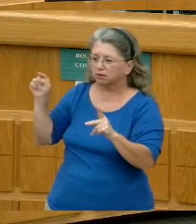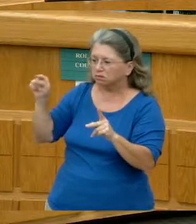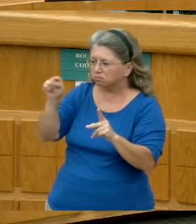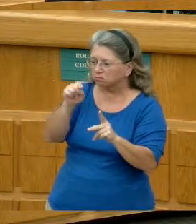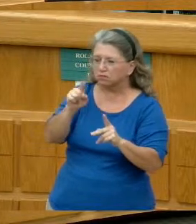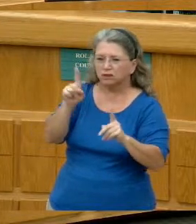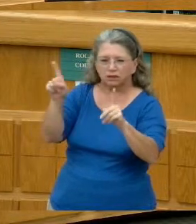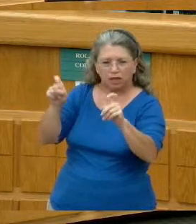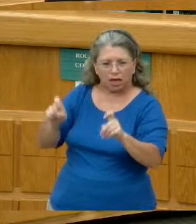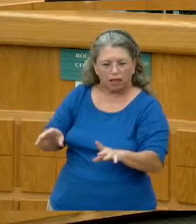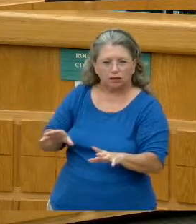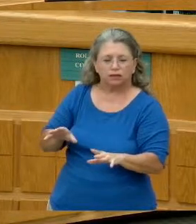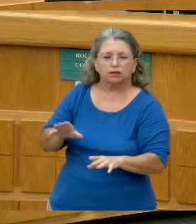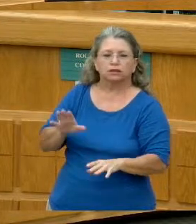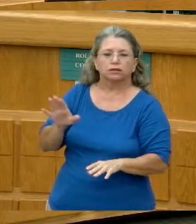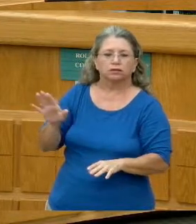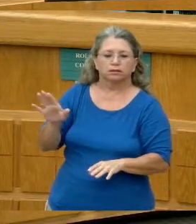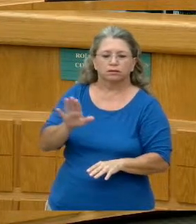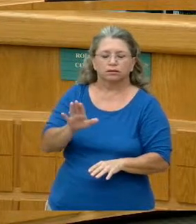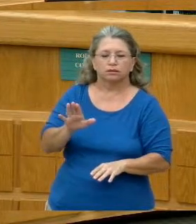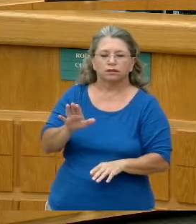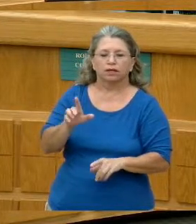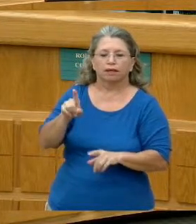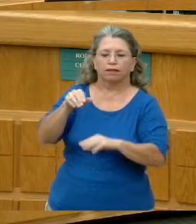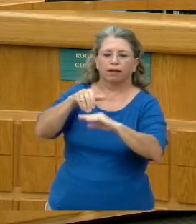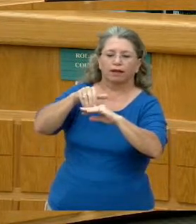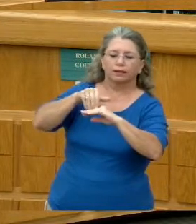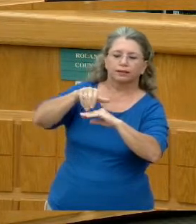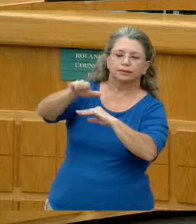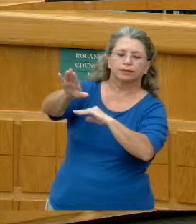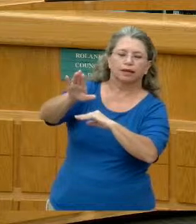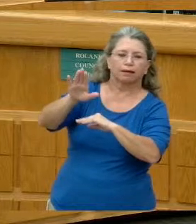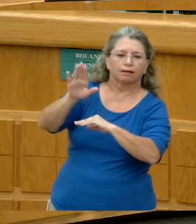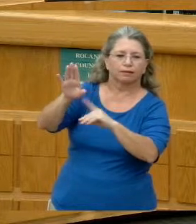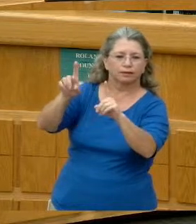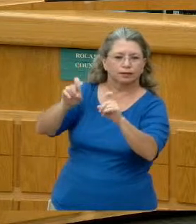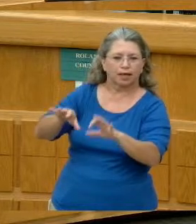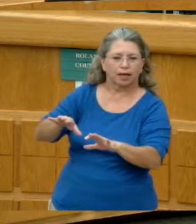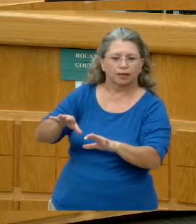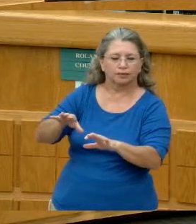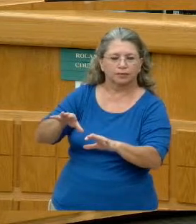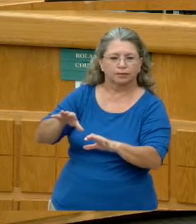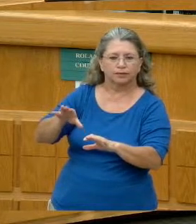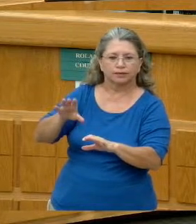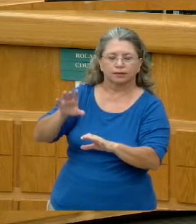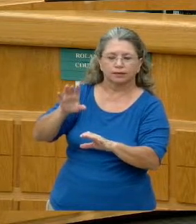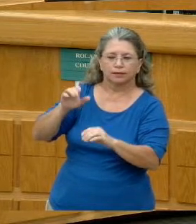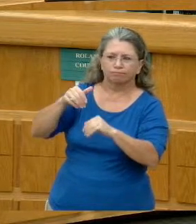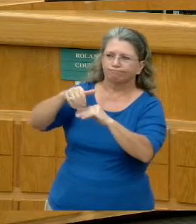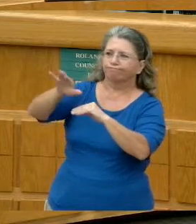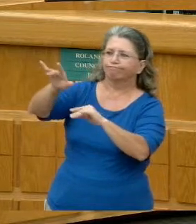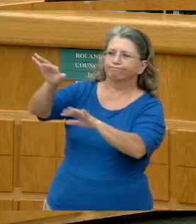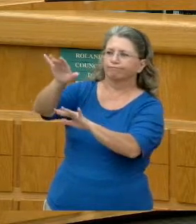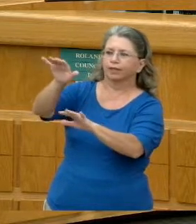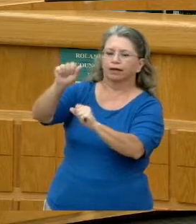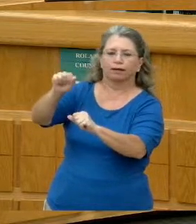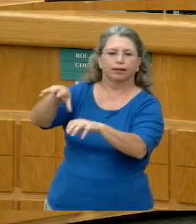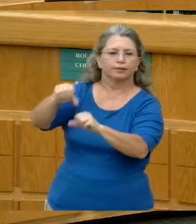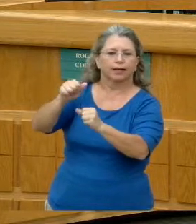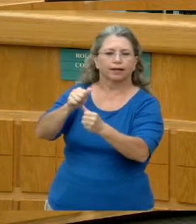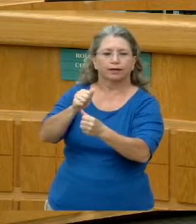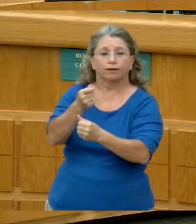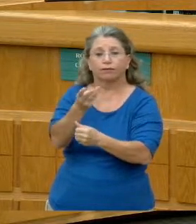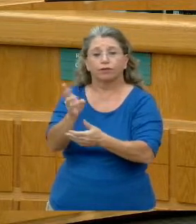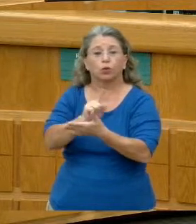the National Guard and others ship theirs out of the region, so it can take several weeks, really. And so